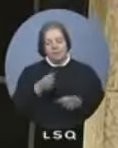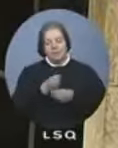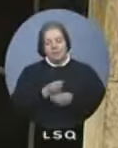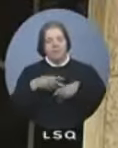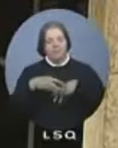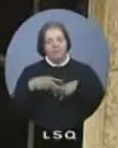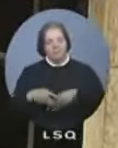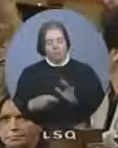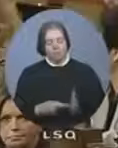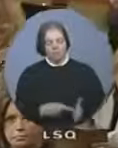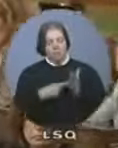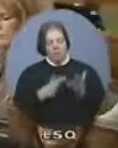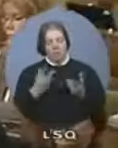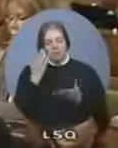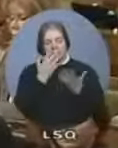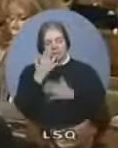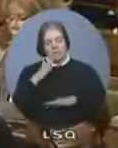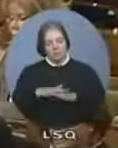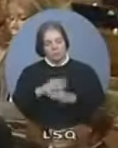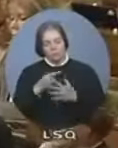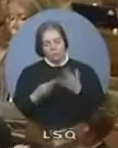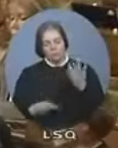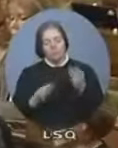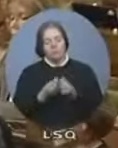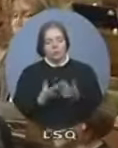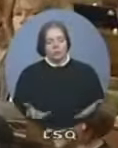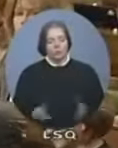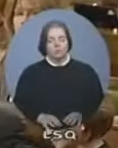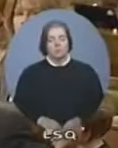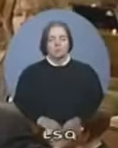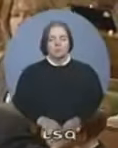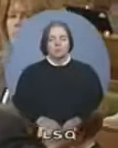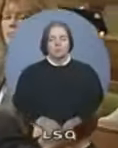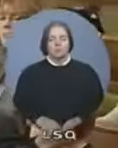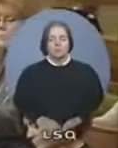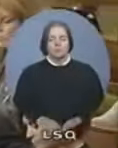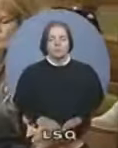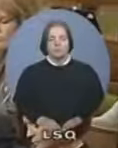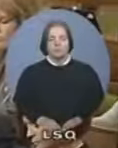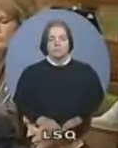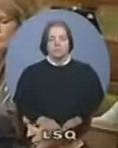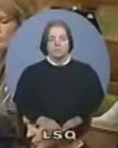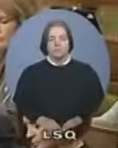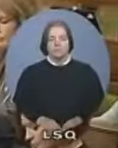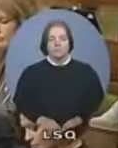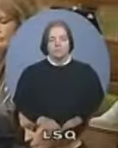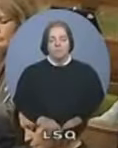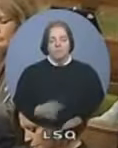National Defence. Speaker, I'm sure that members of the military who wish to attend any public